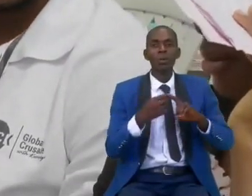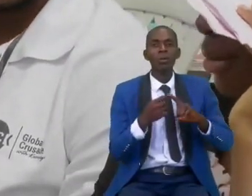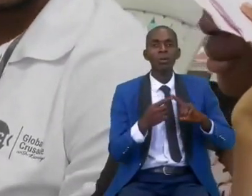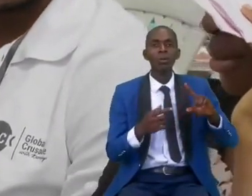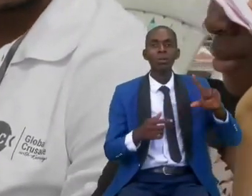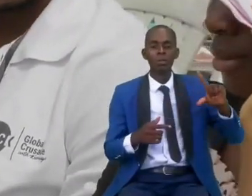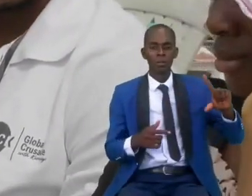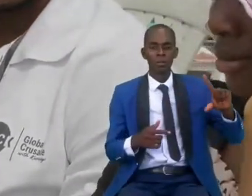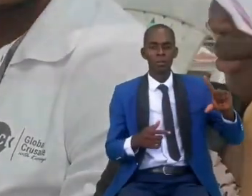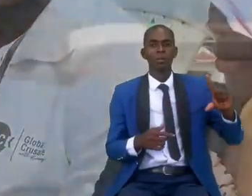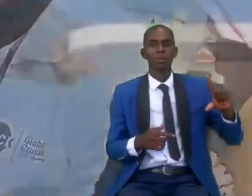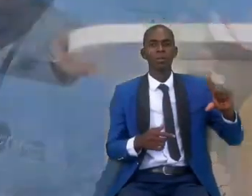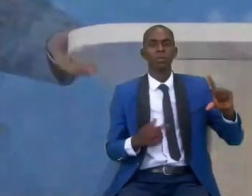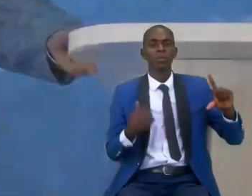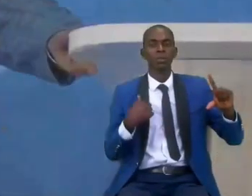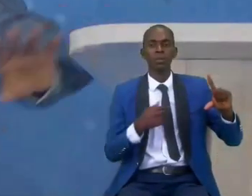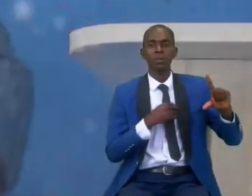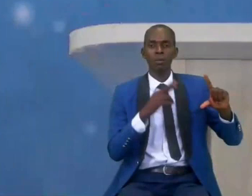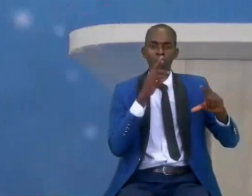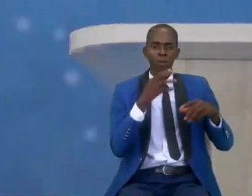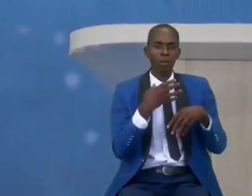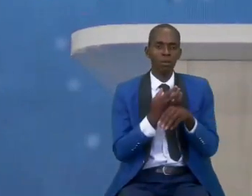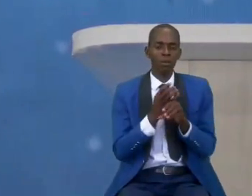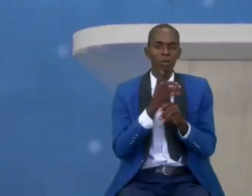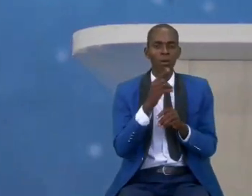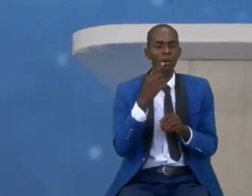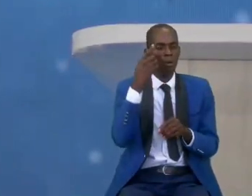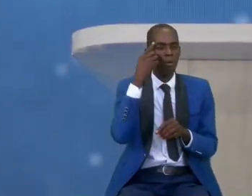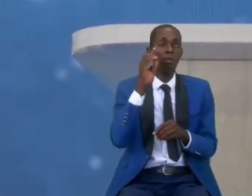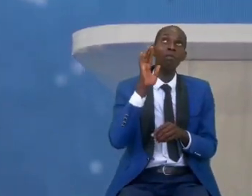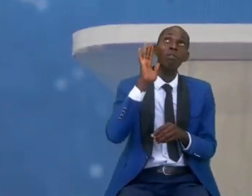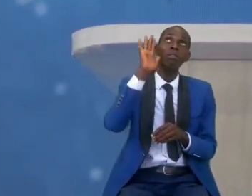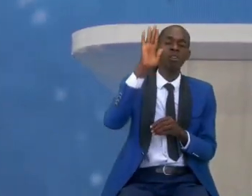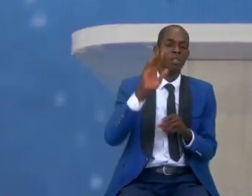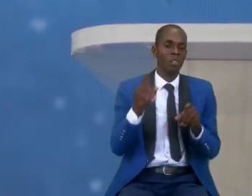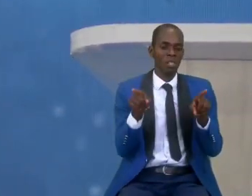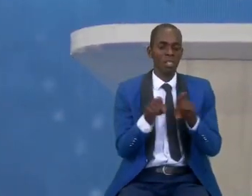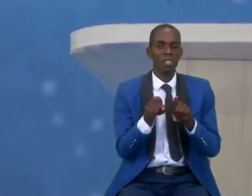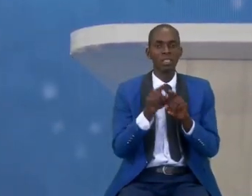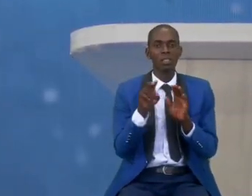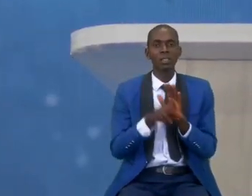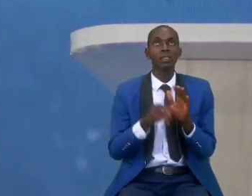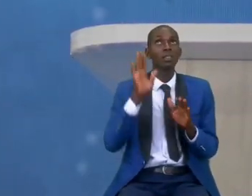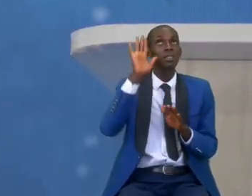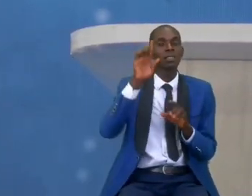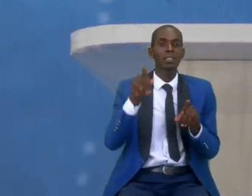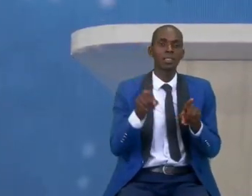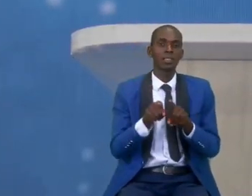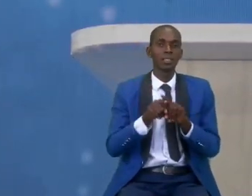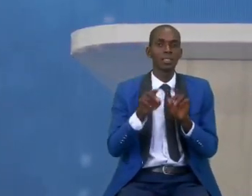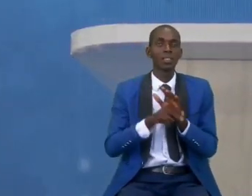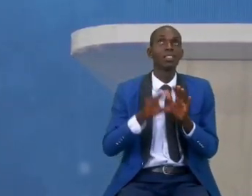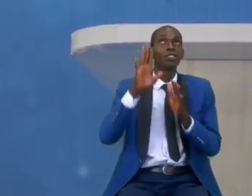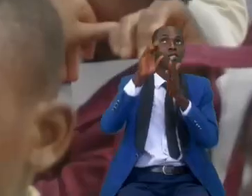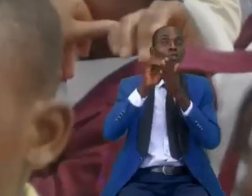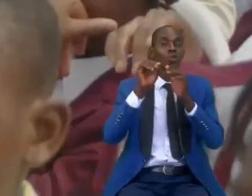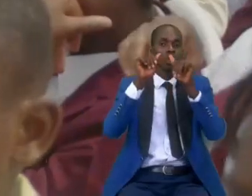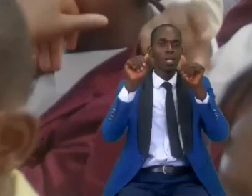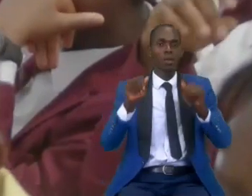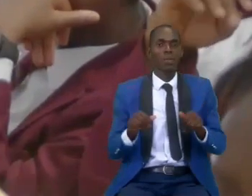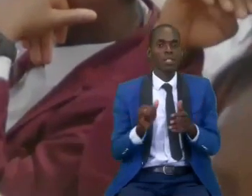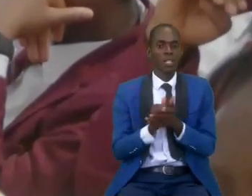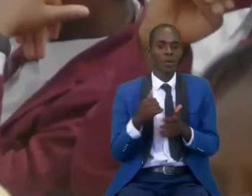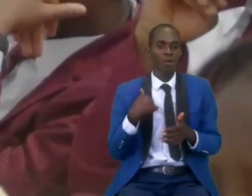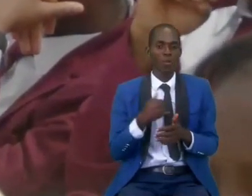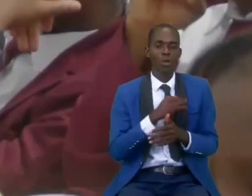his likeness. His likeness, his image, that will be like him, that will talk like him, that will walk like him,